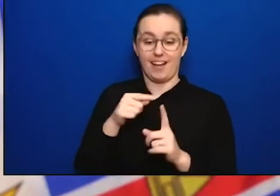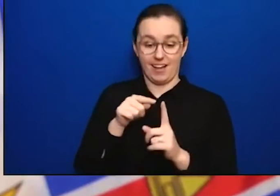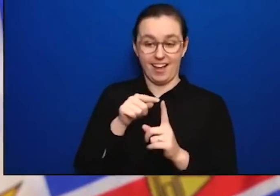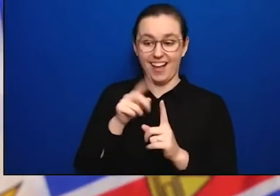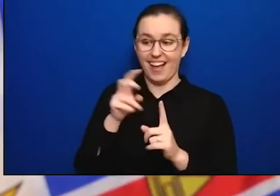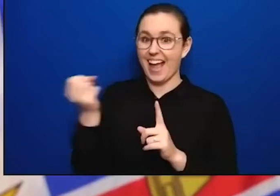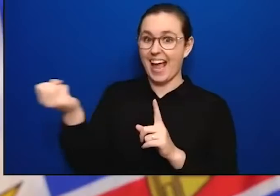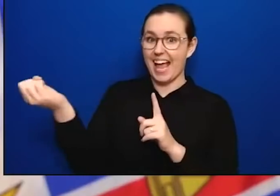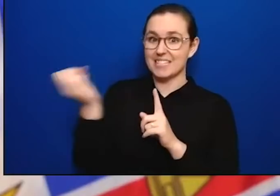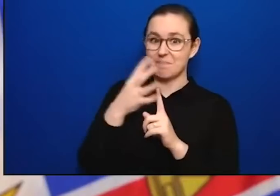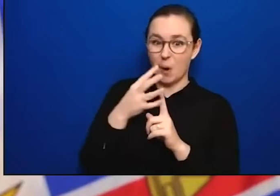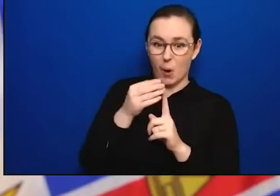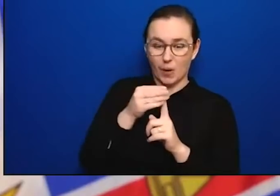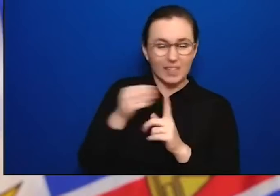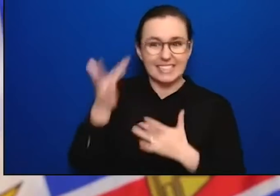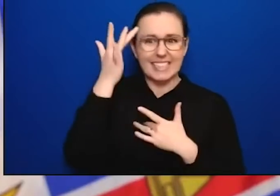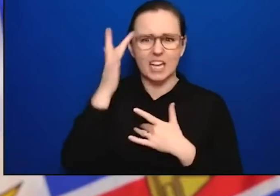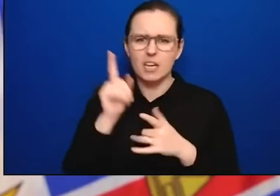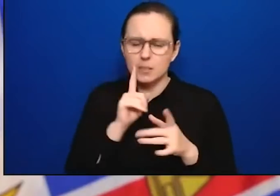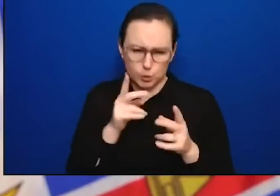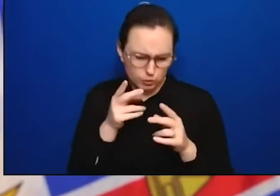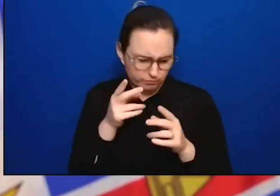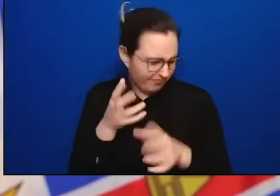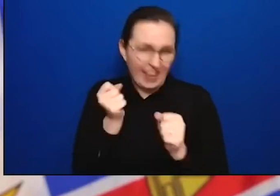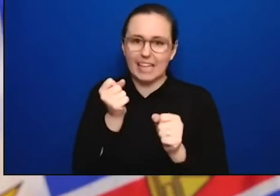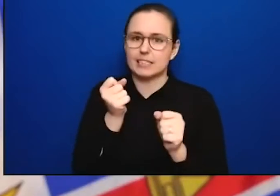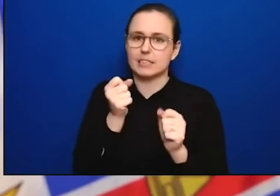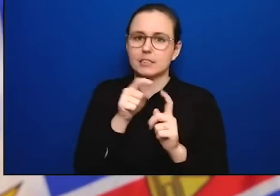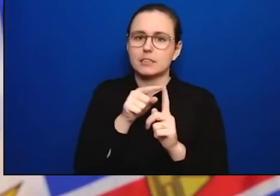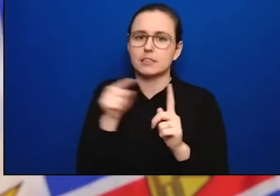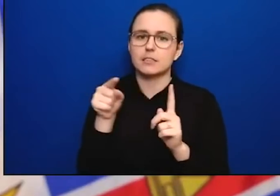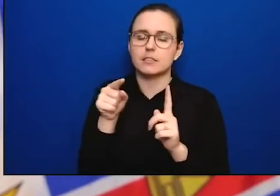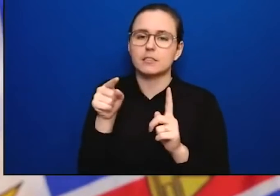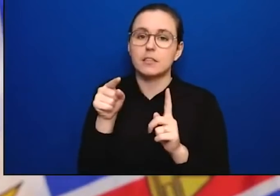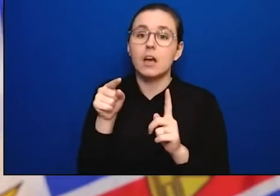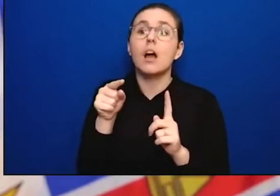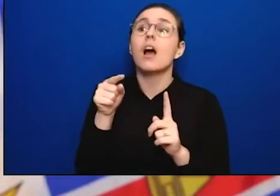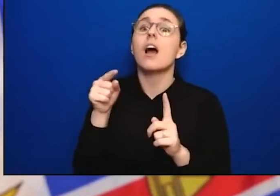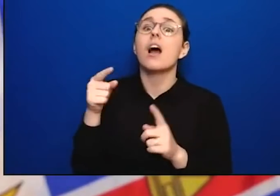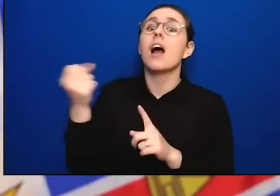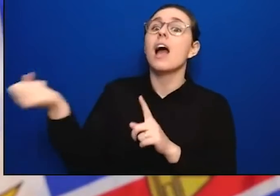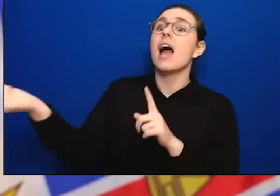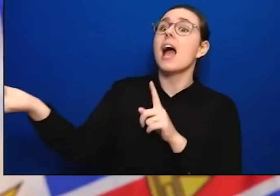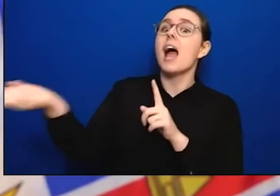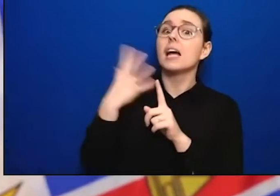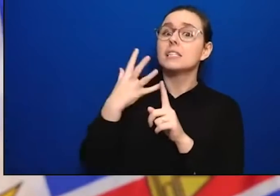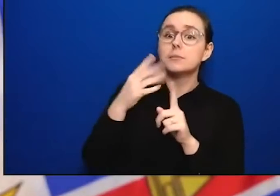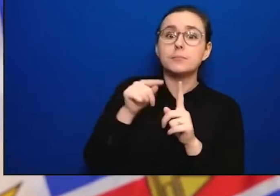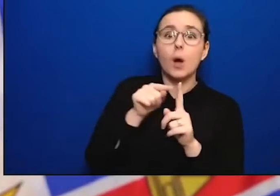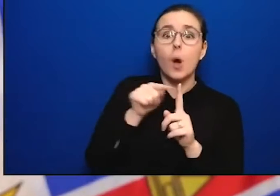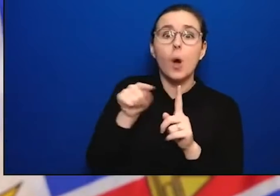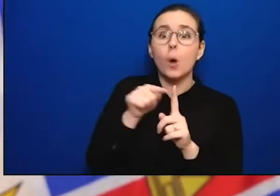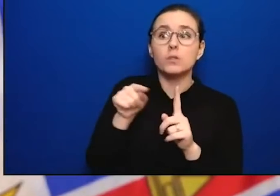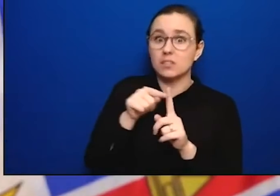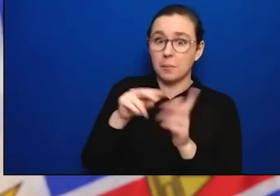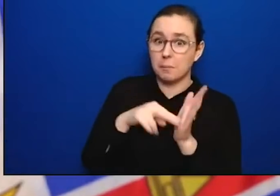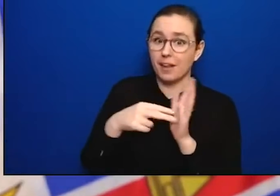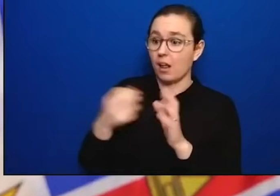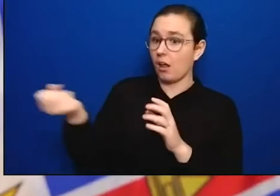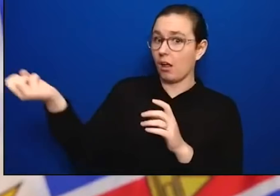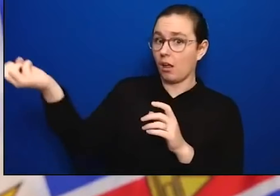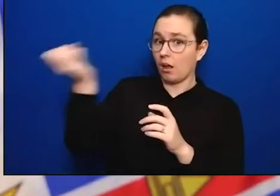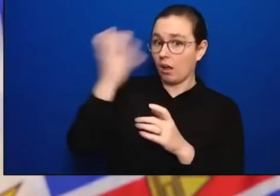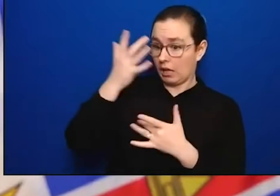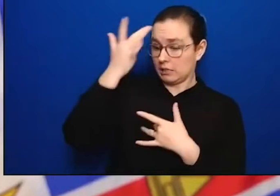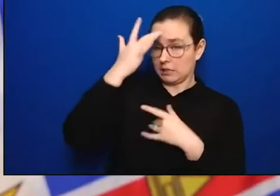the generation time, so the time between one person getting infected or being exposed and the next person getting sick and passing it on